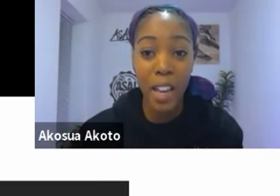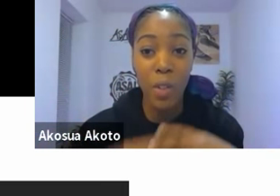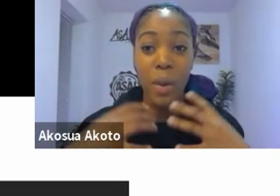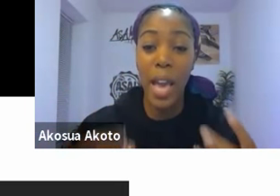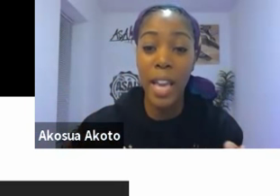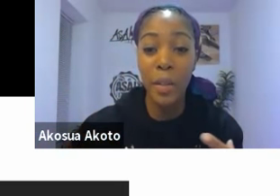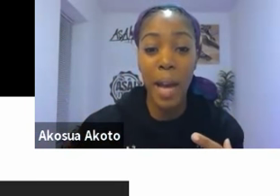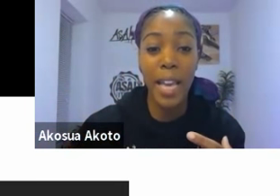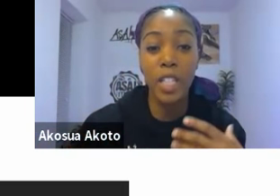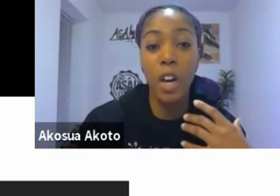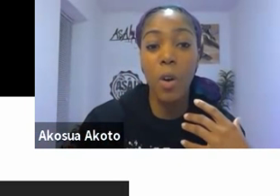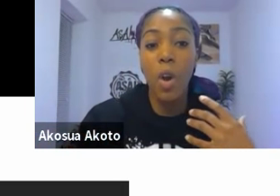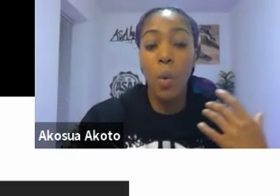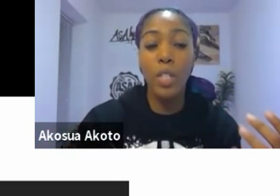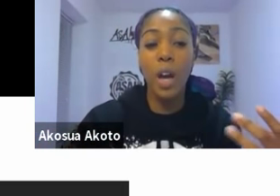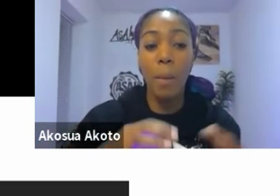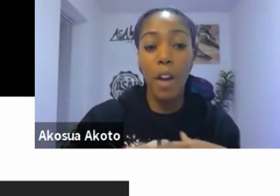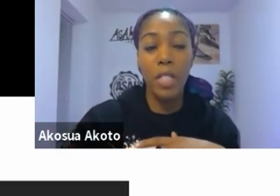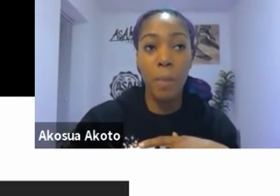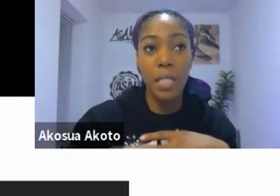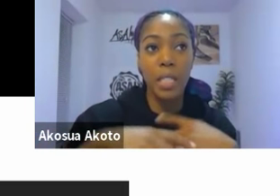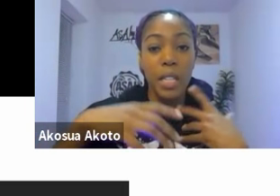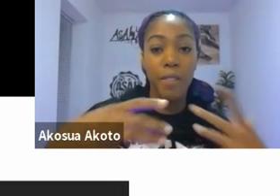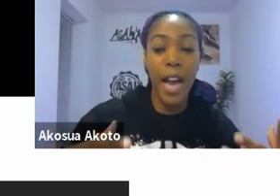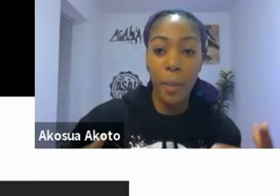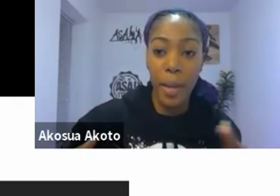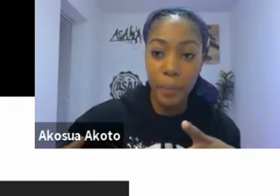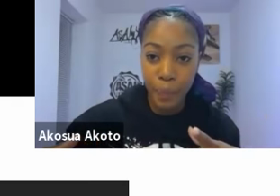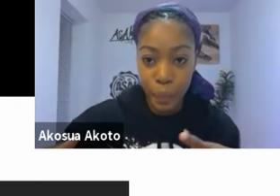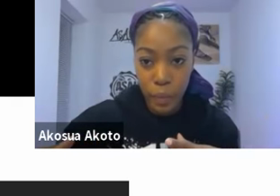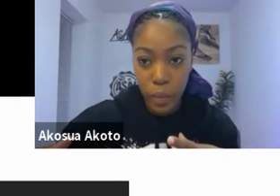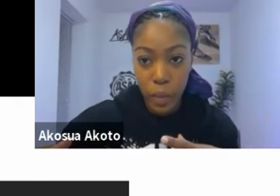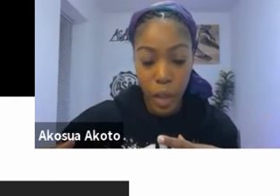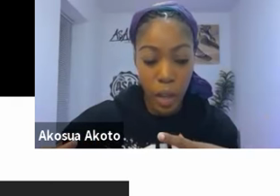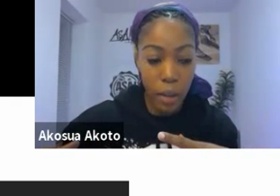confused by it, or they were angered by it. So we talk about response to the environment.